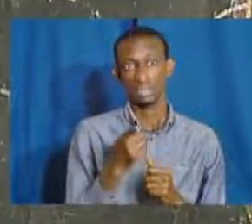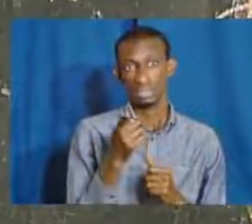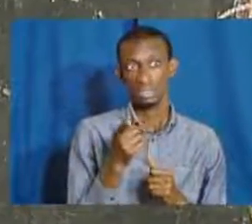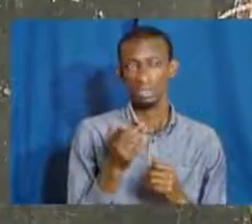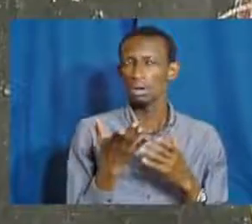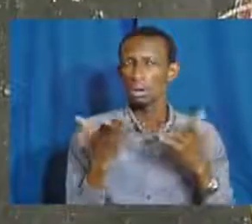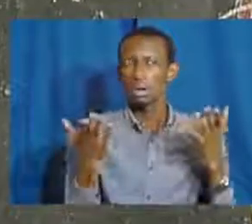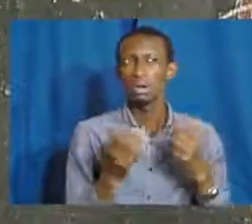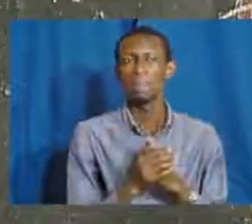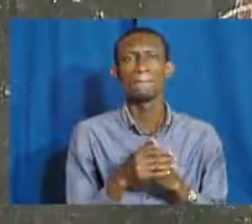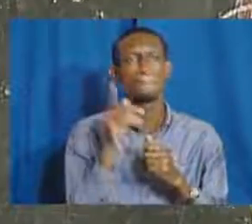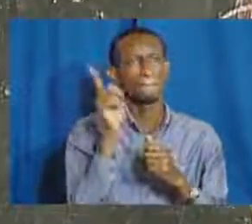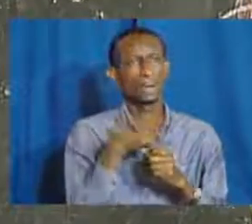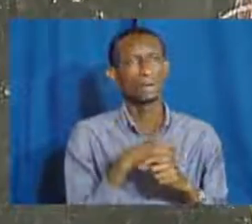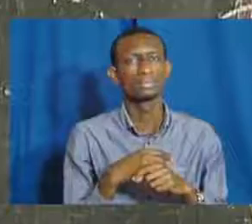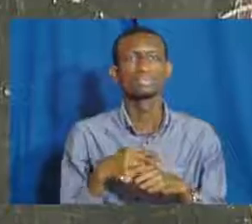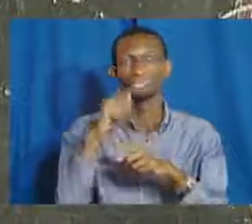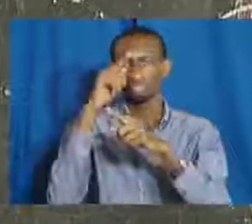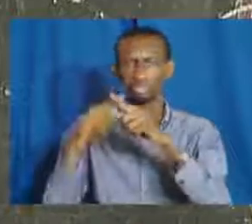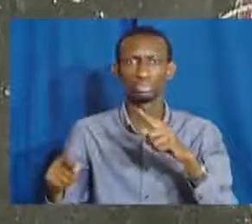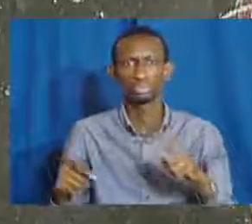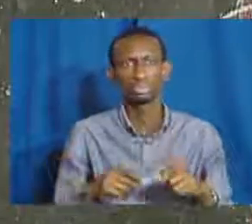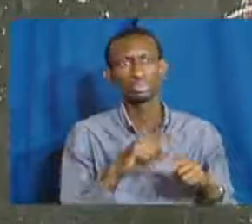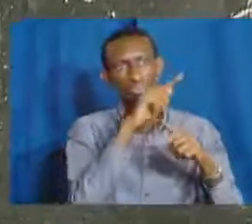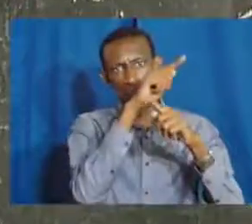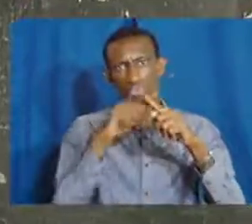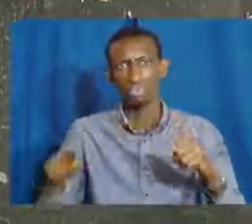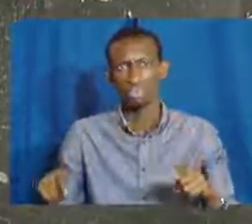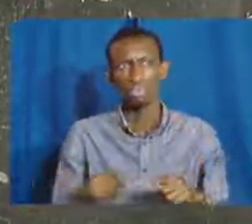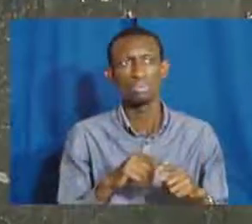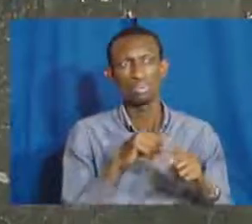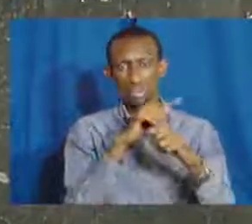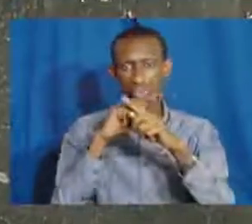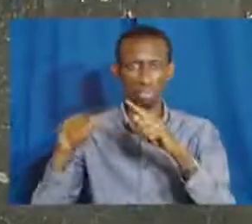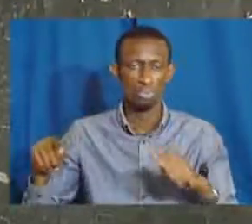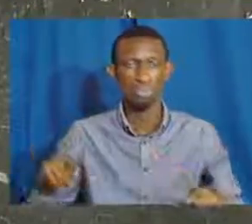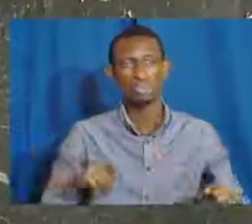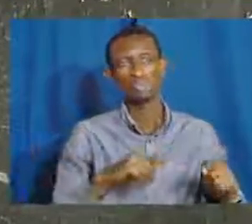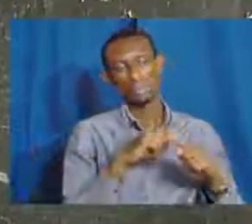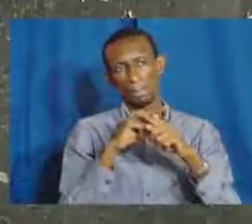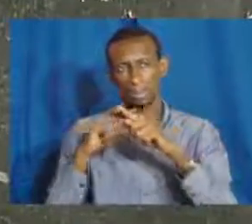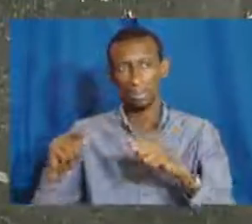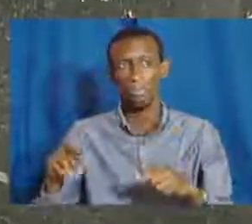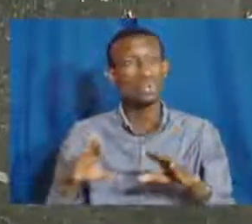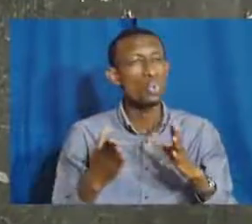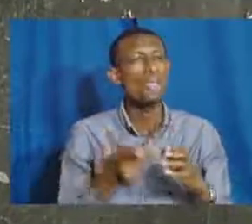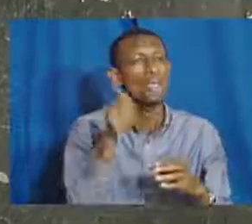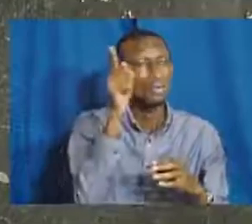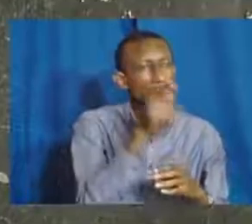it goes. So always you're supposed to, the moment you have this, you